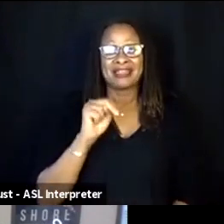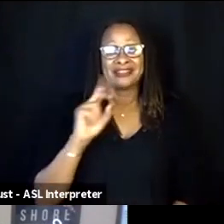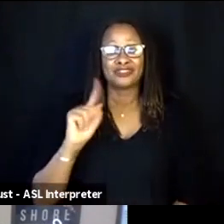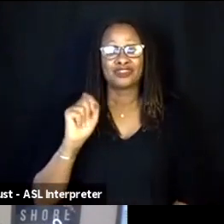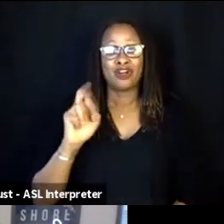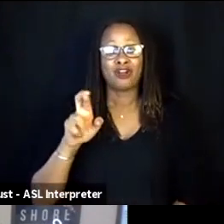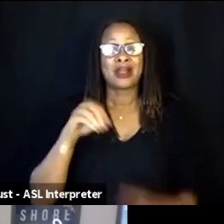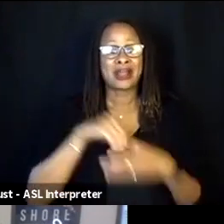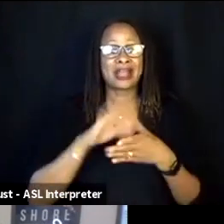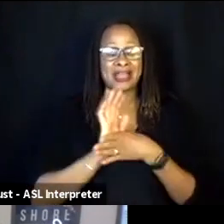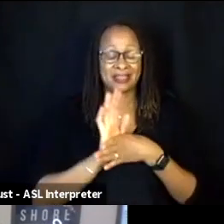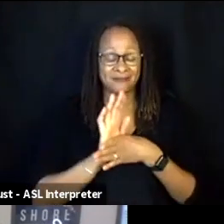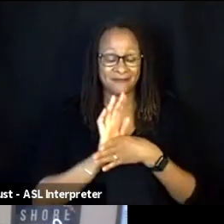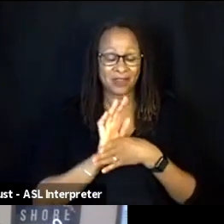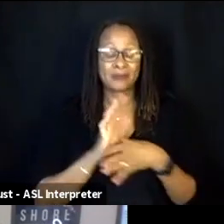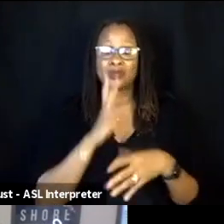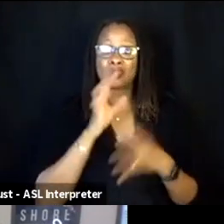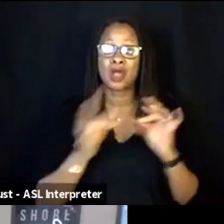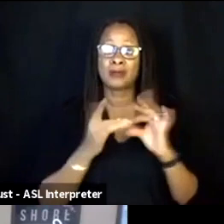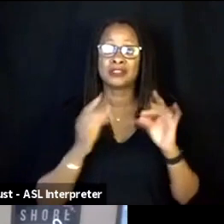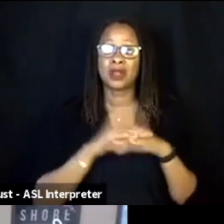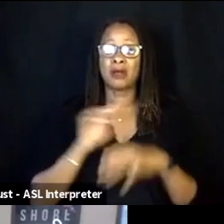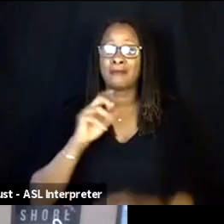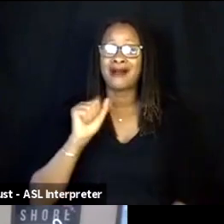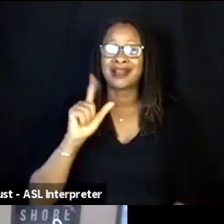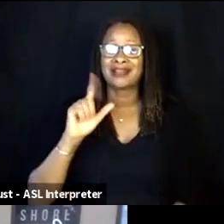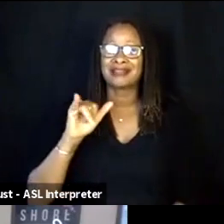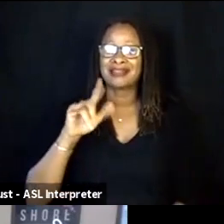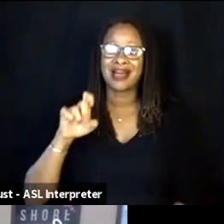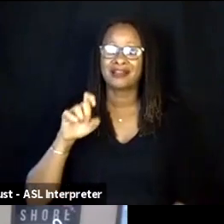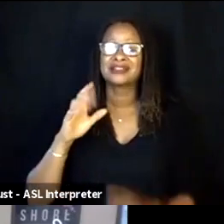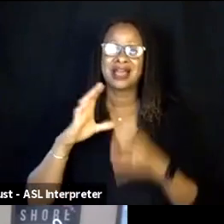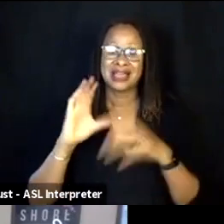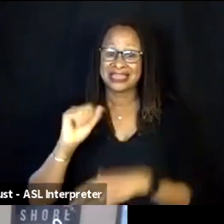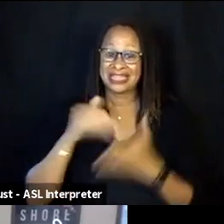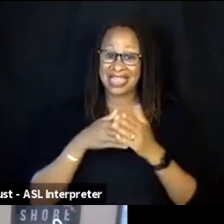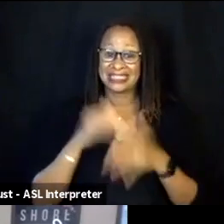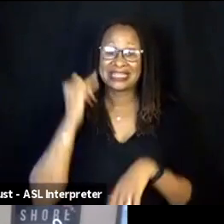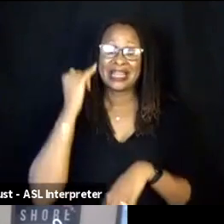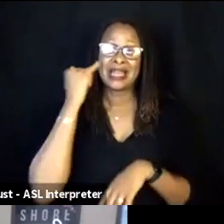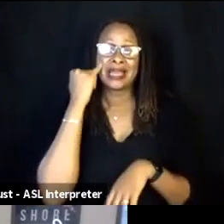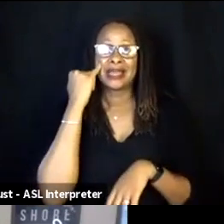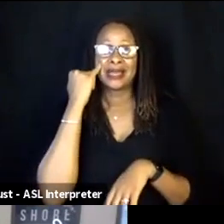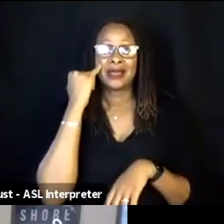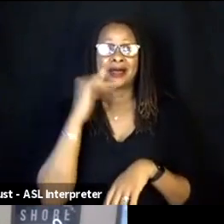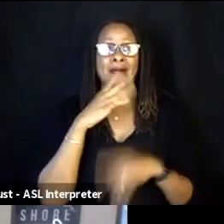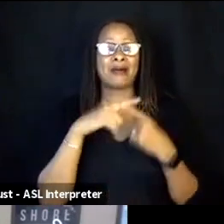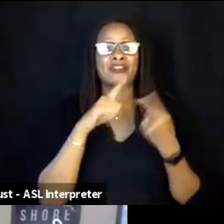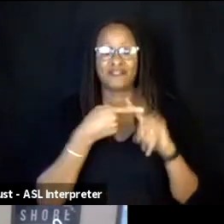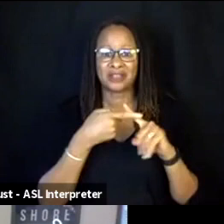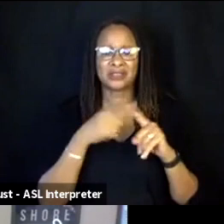on Imani Lyle's case involving friends. What do you think might be different if she came forward today with that same